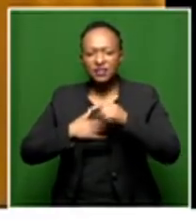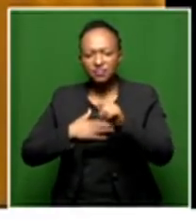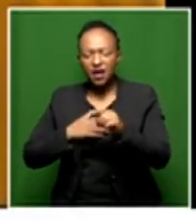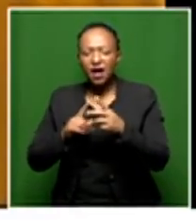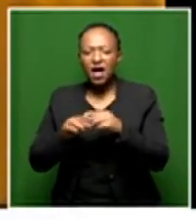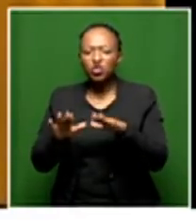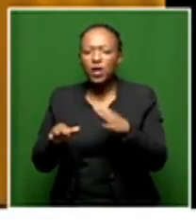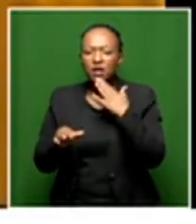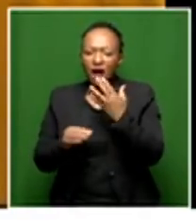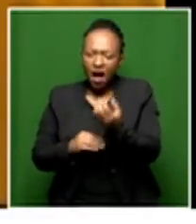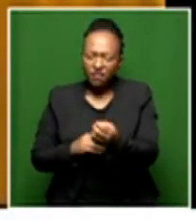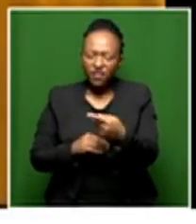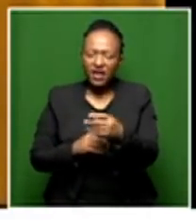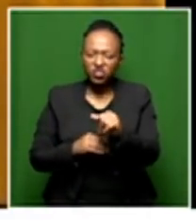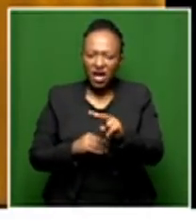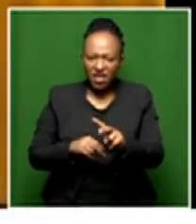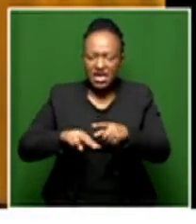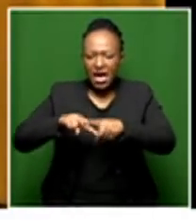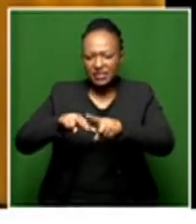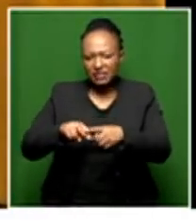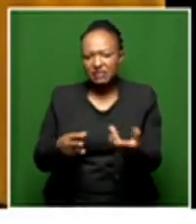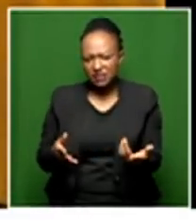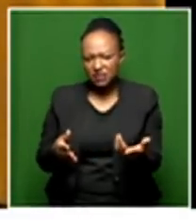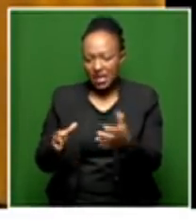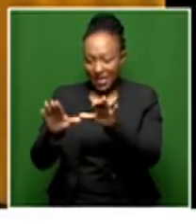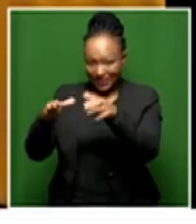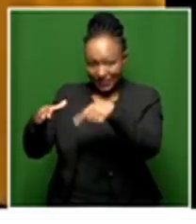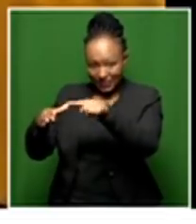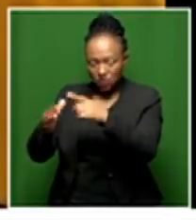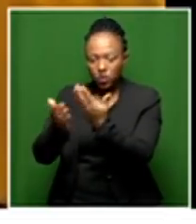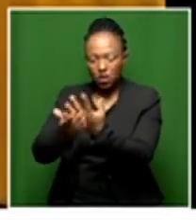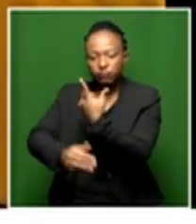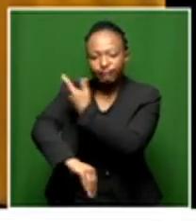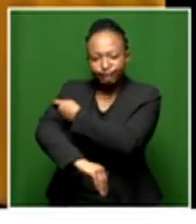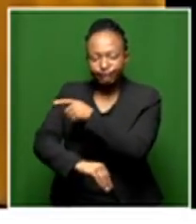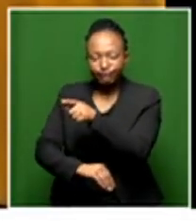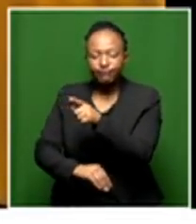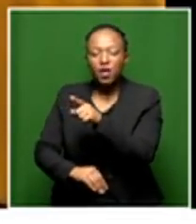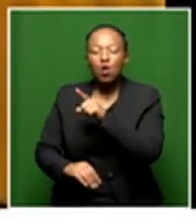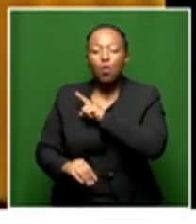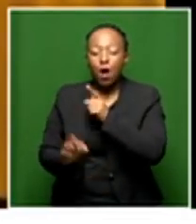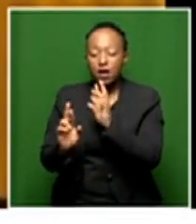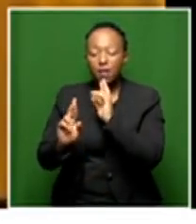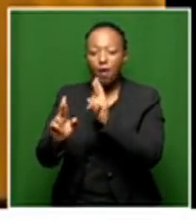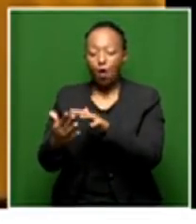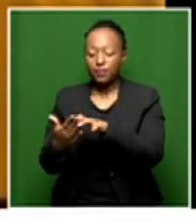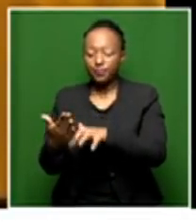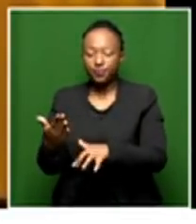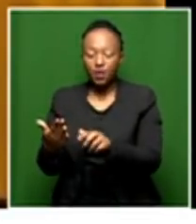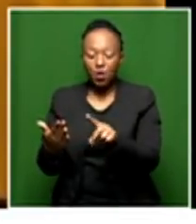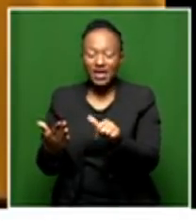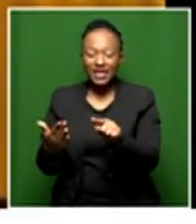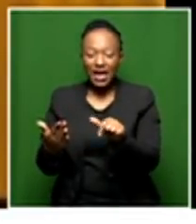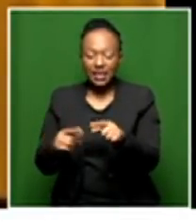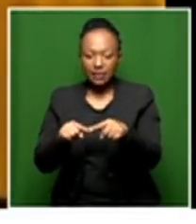with HIV, those kinds of age groups. Because our report, to the extent that the data is